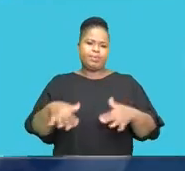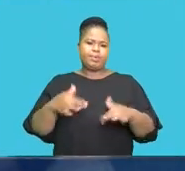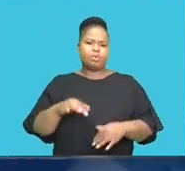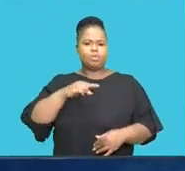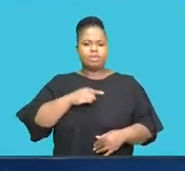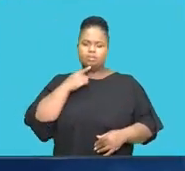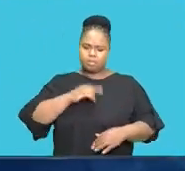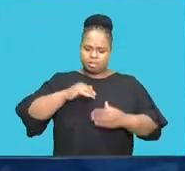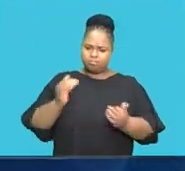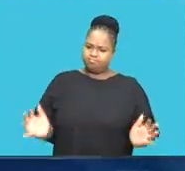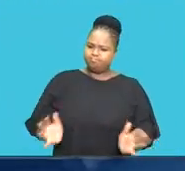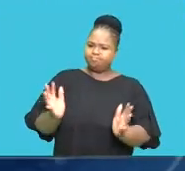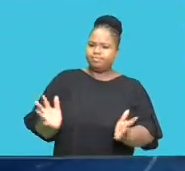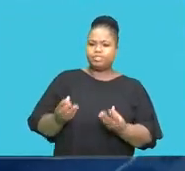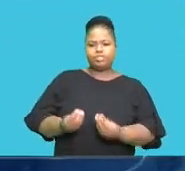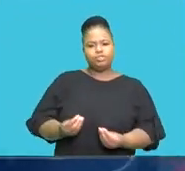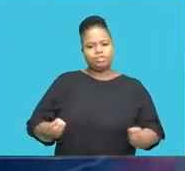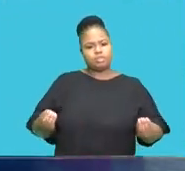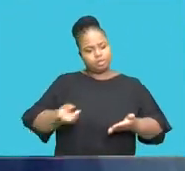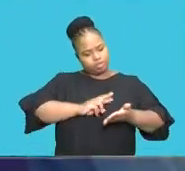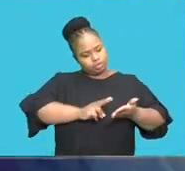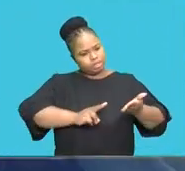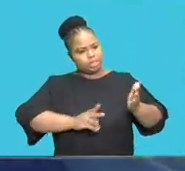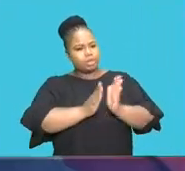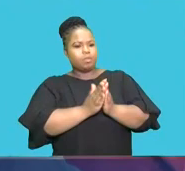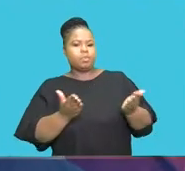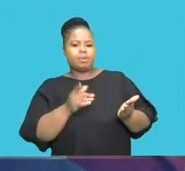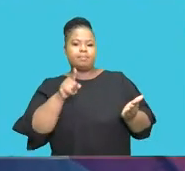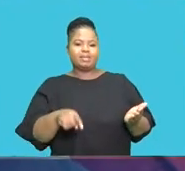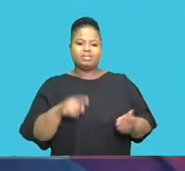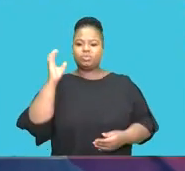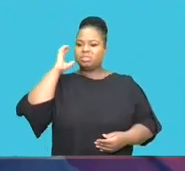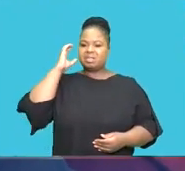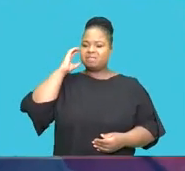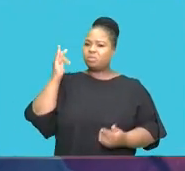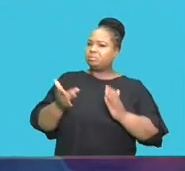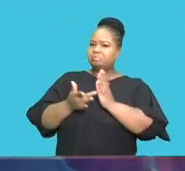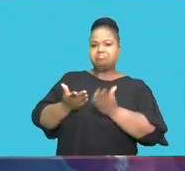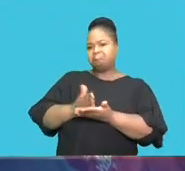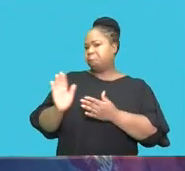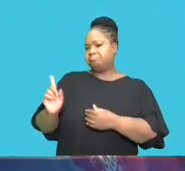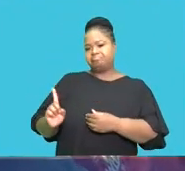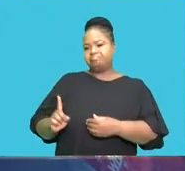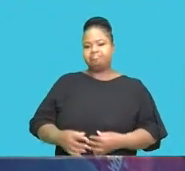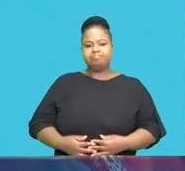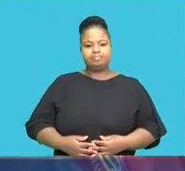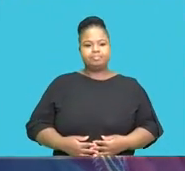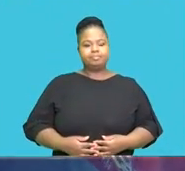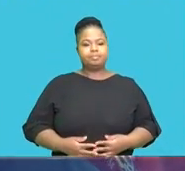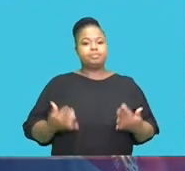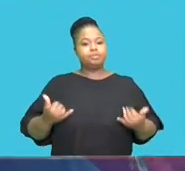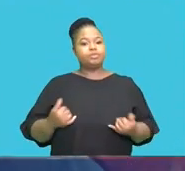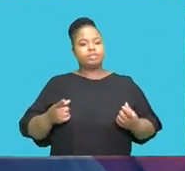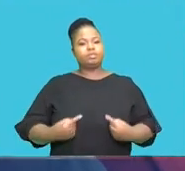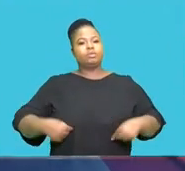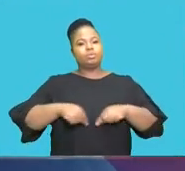ho kgothaletsa bana ho ba leng dibuka ho na le ho sebedisa mehala ya matheka le tema tsa marangrang. Today we are in